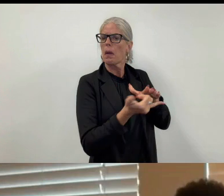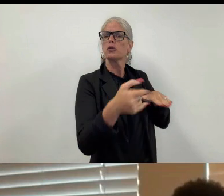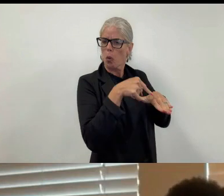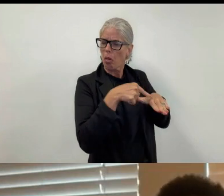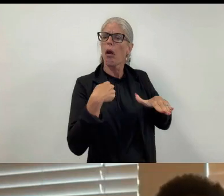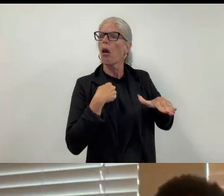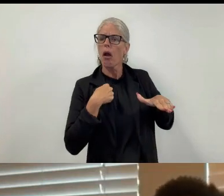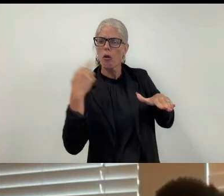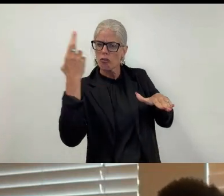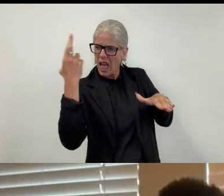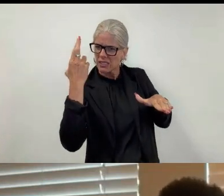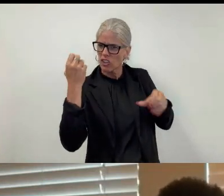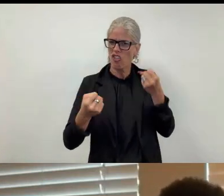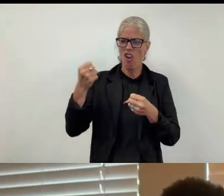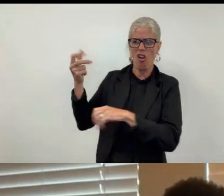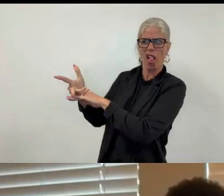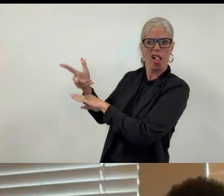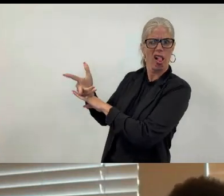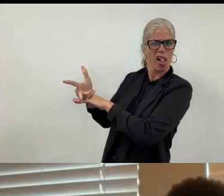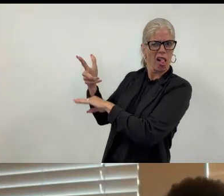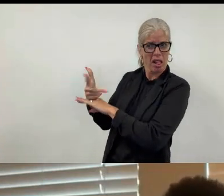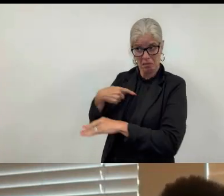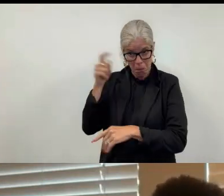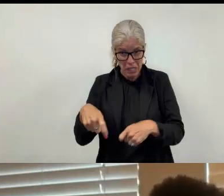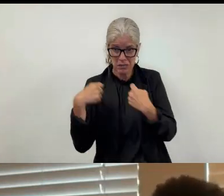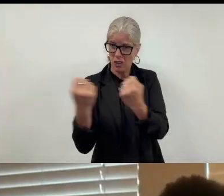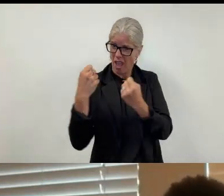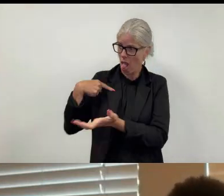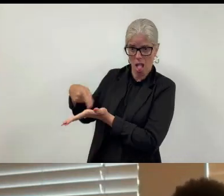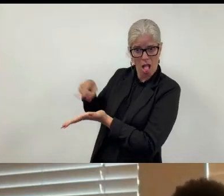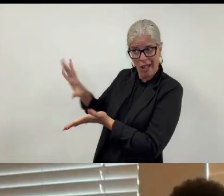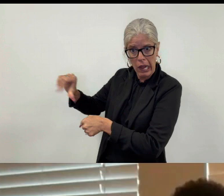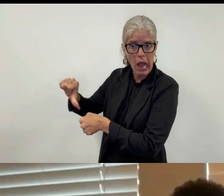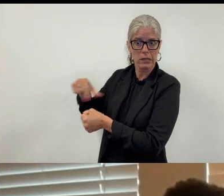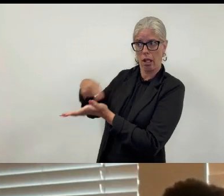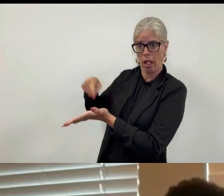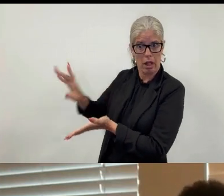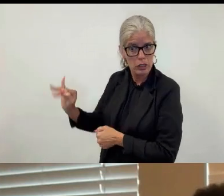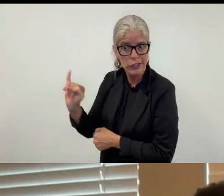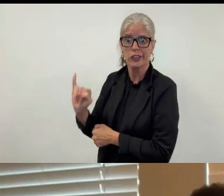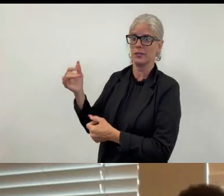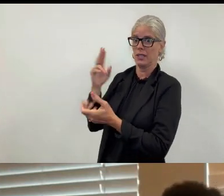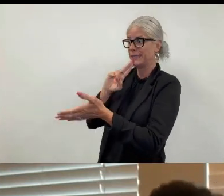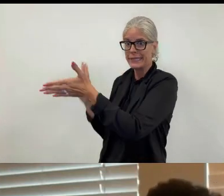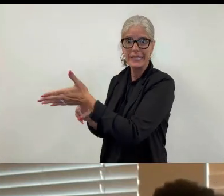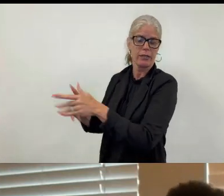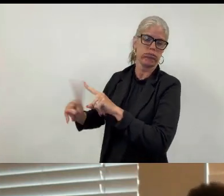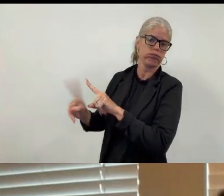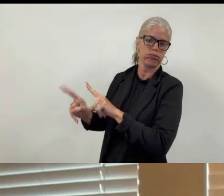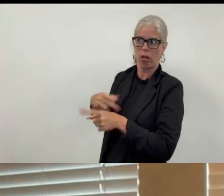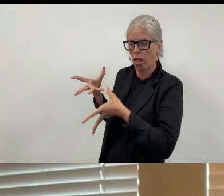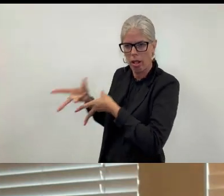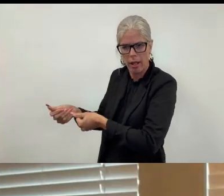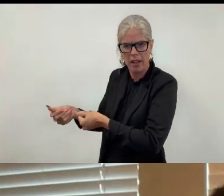right across the street. And I realized that I was not ever driving my car. And I was paying a lot of money for car insurance. and gas